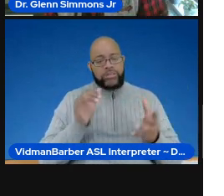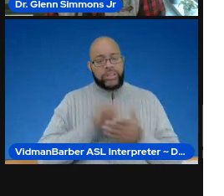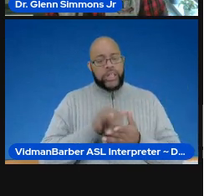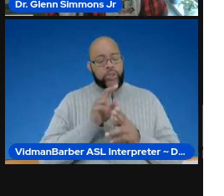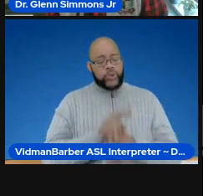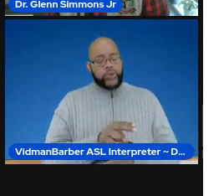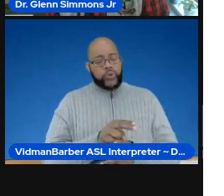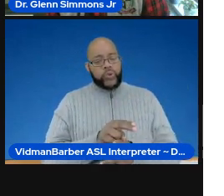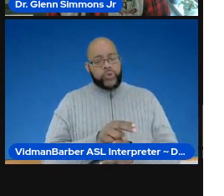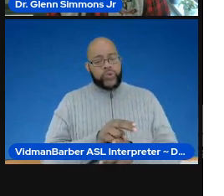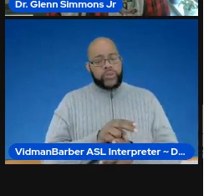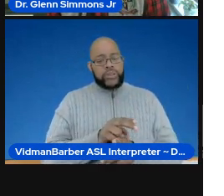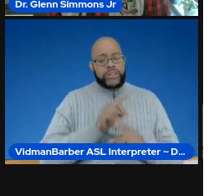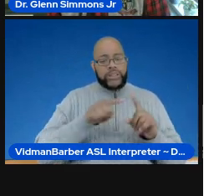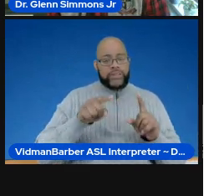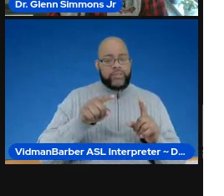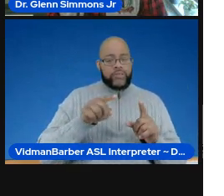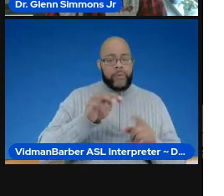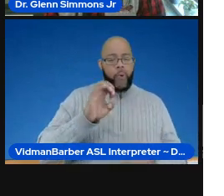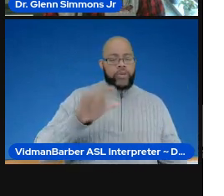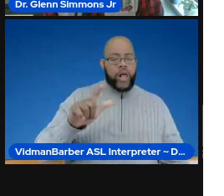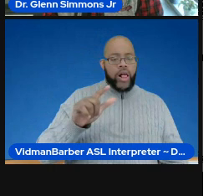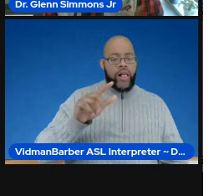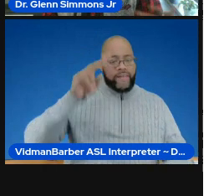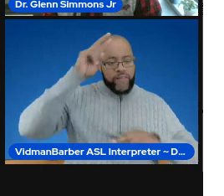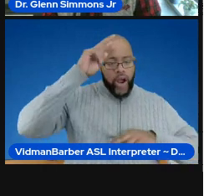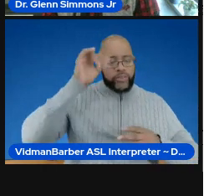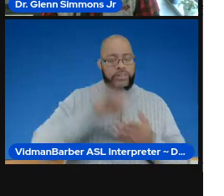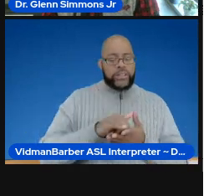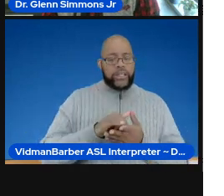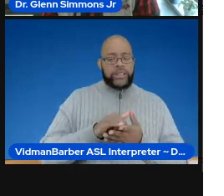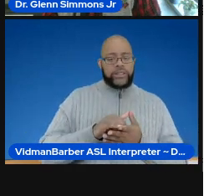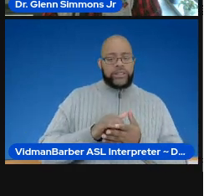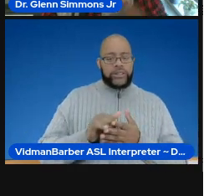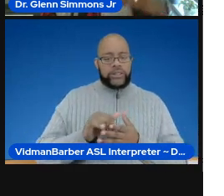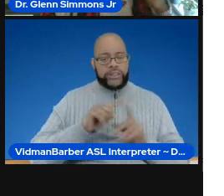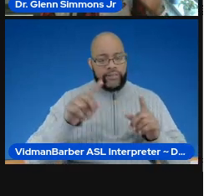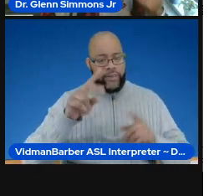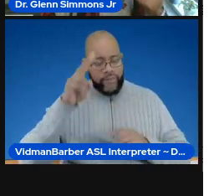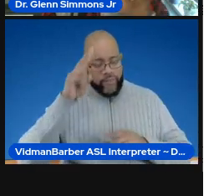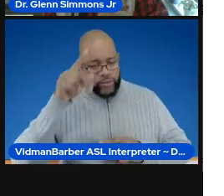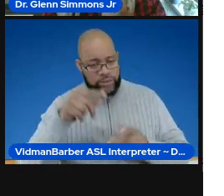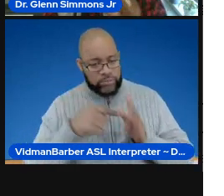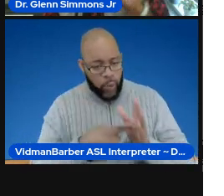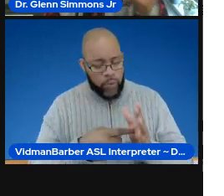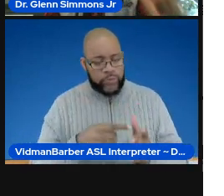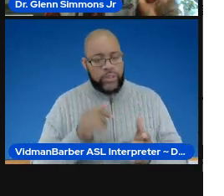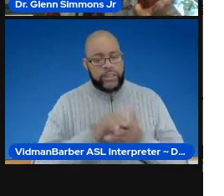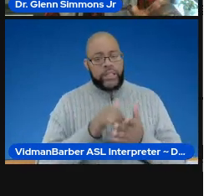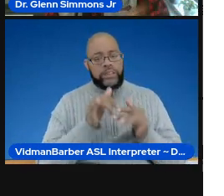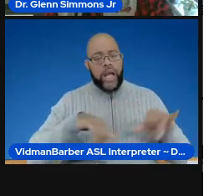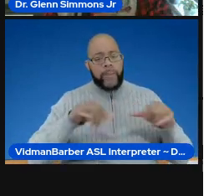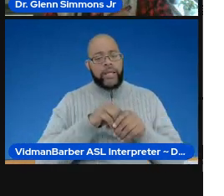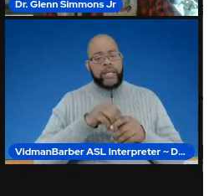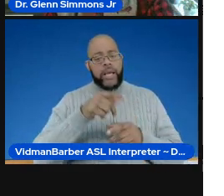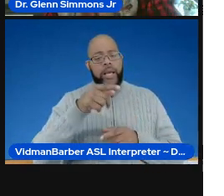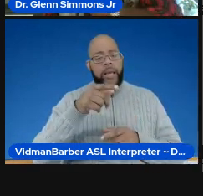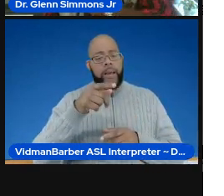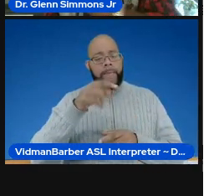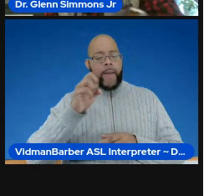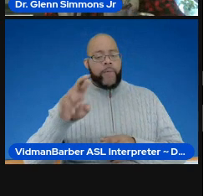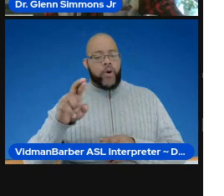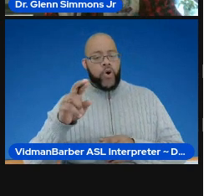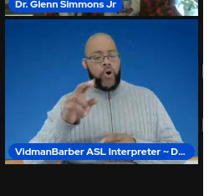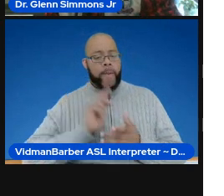use mild mottle virus, which is a tobomo virus that is common in pepper plants, and